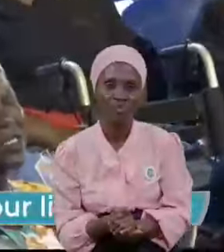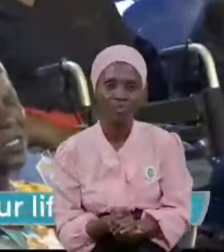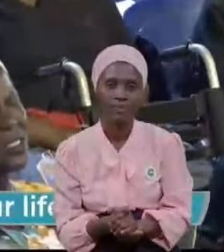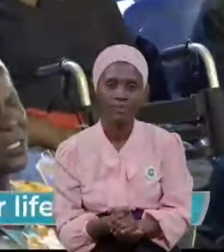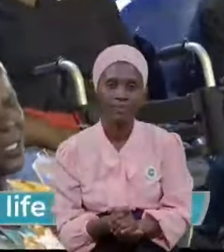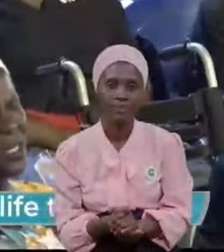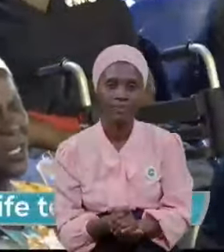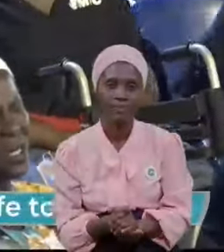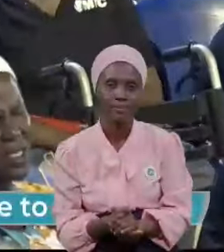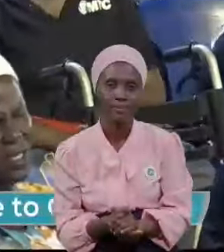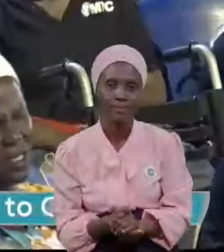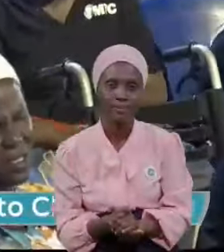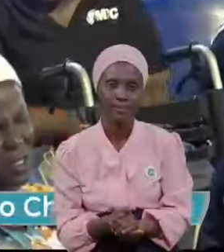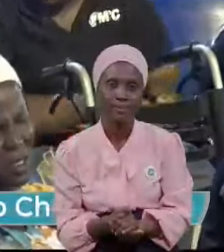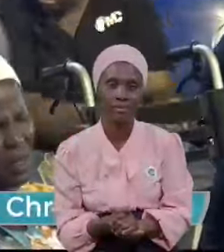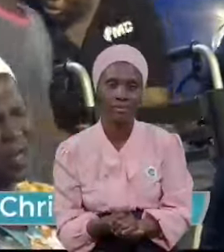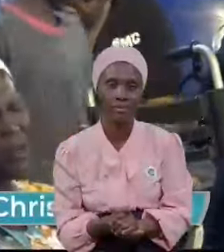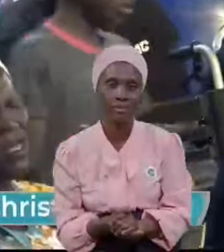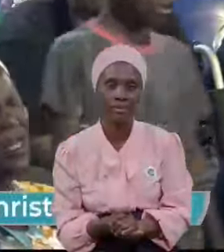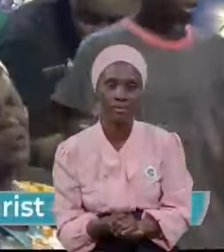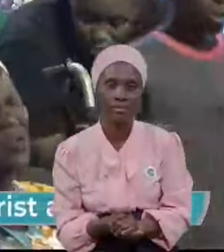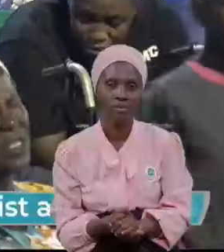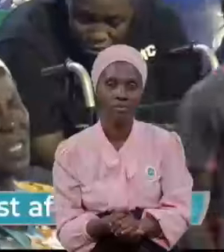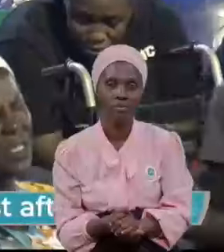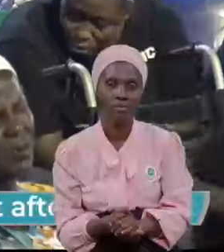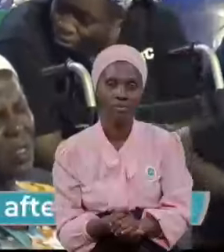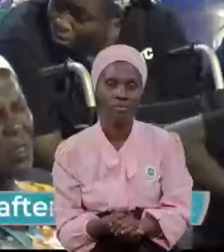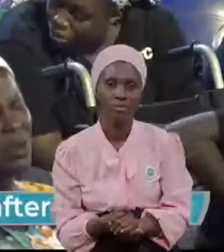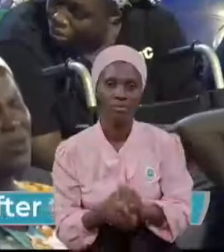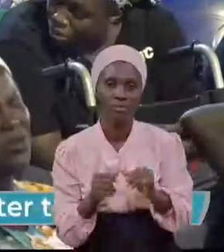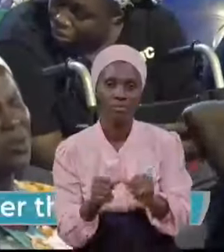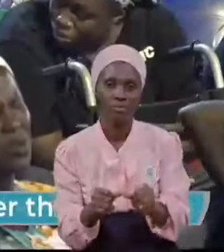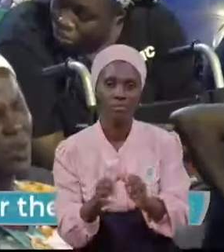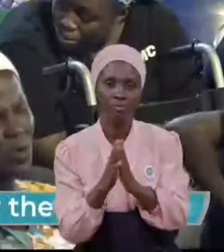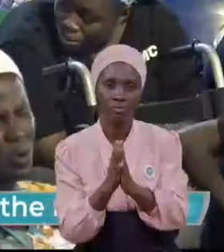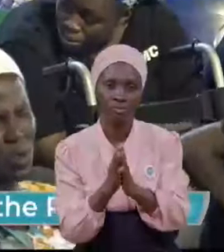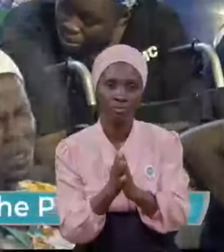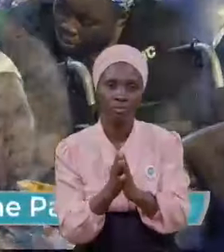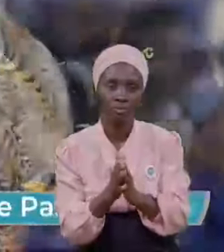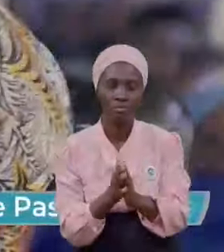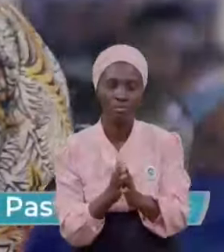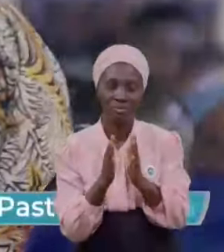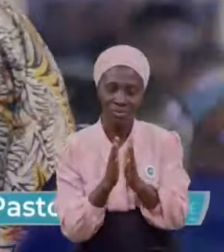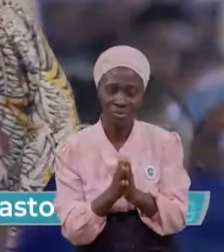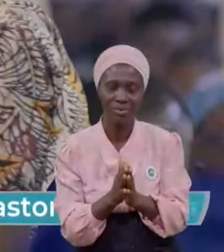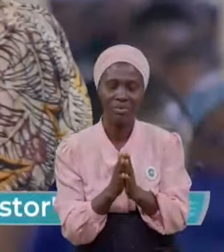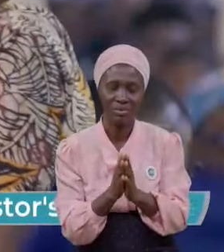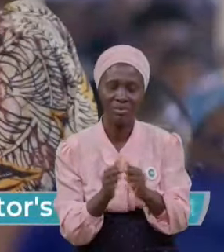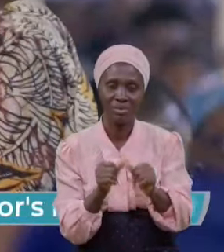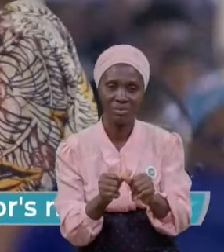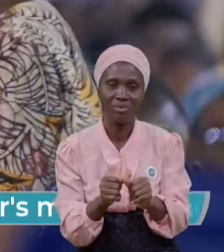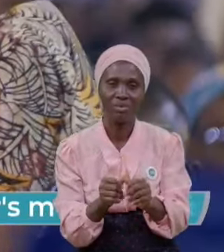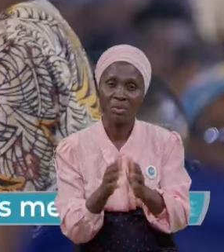attention from counselors, keep praying, telling the Lord, help me. Give me your grace, sufficient grace, to